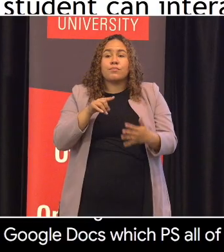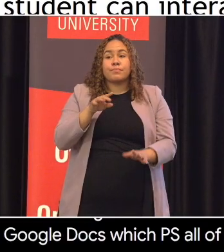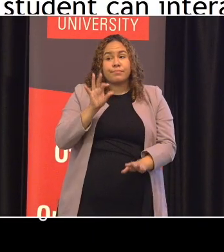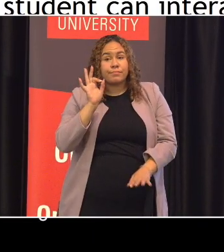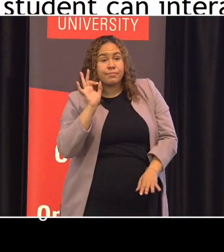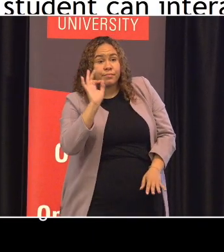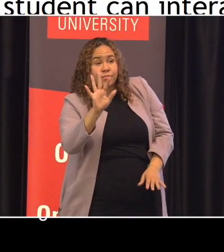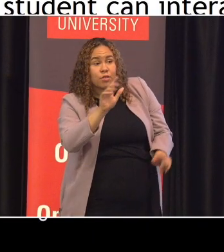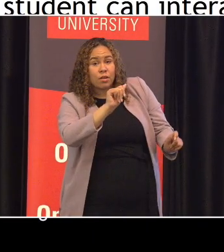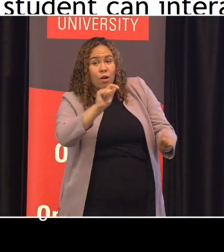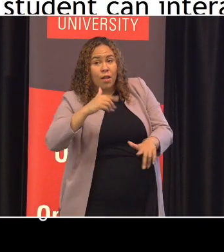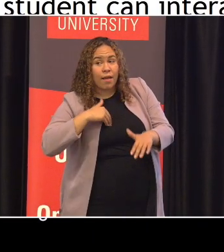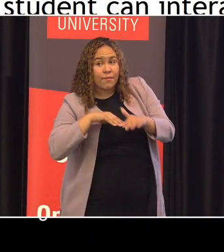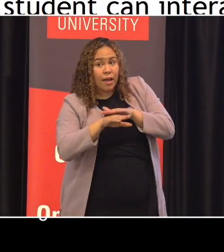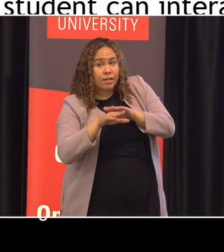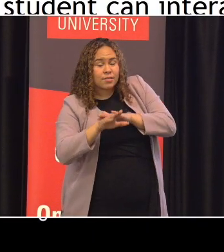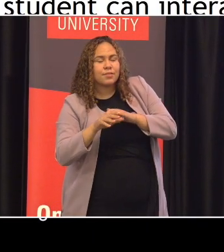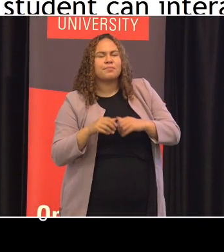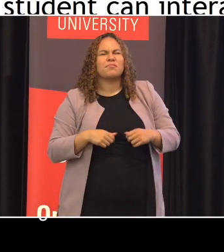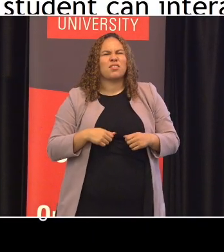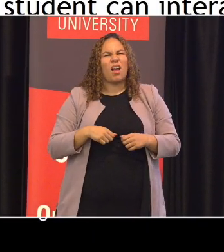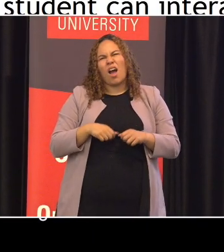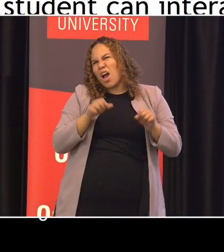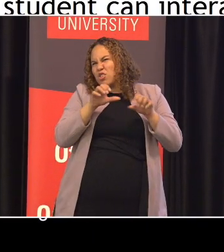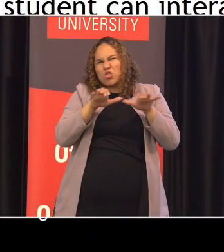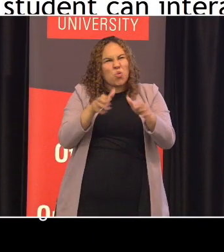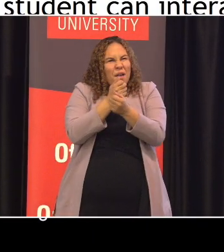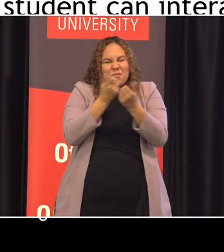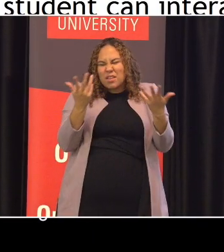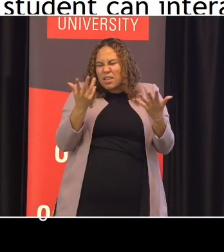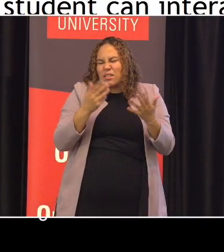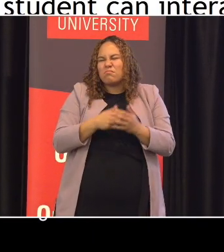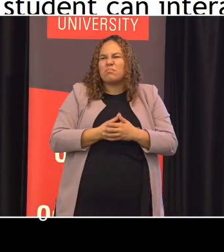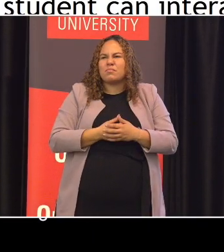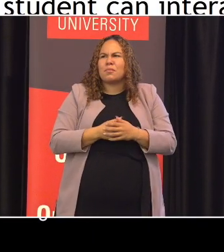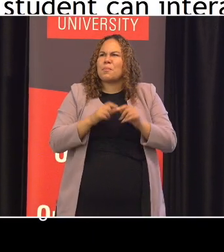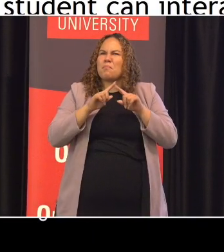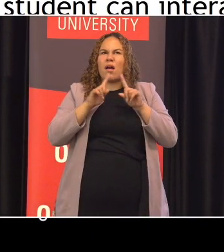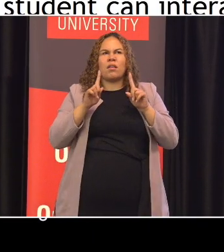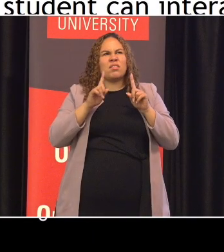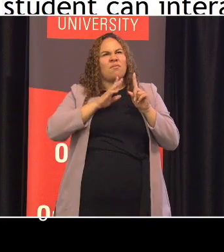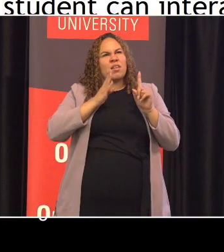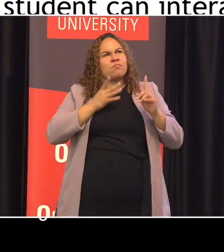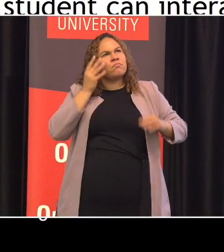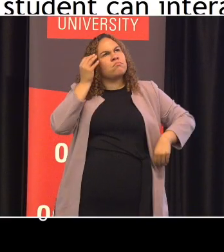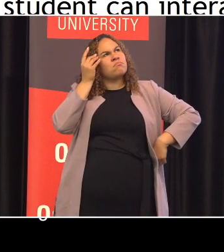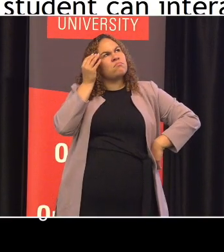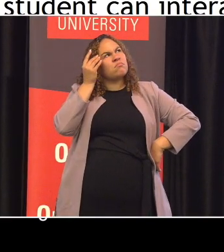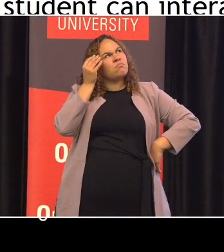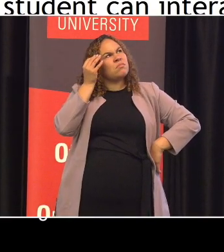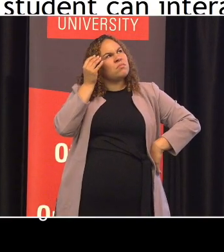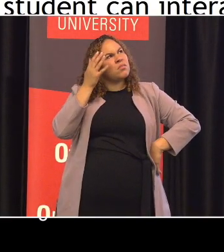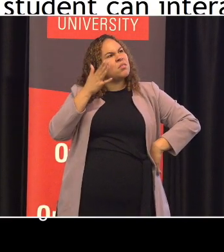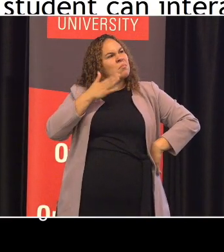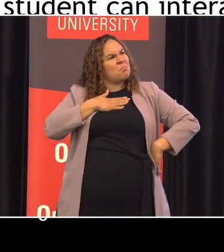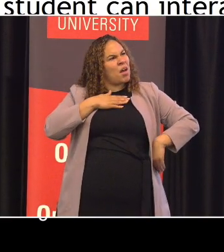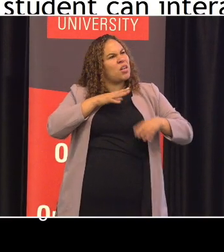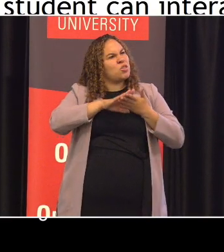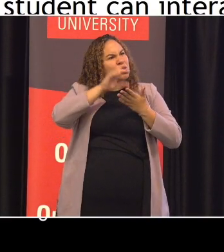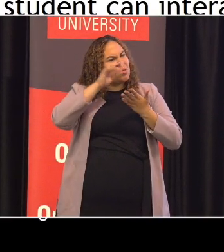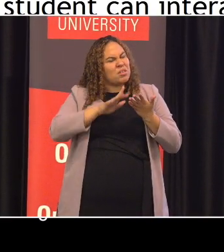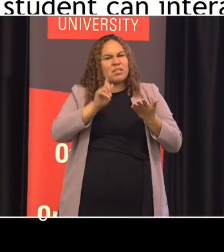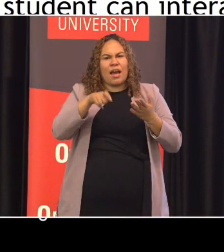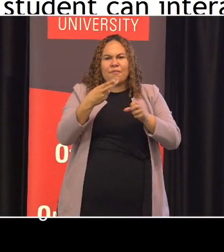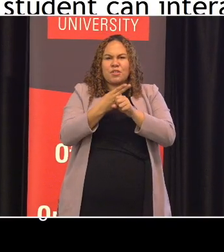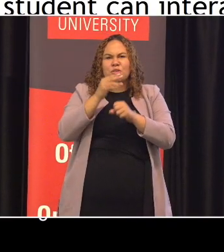to. I do all these things, right? But I had never thought about the fact that my students also have to